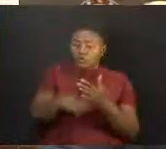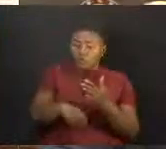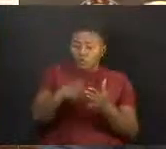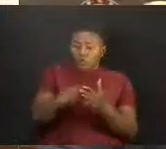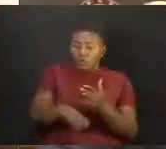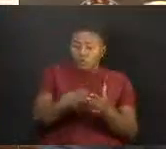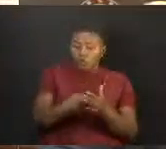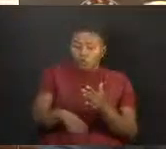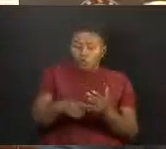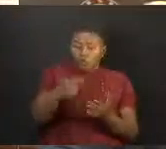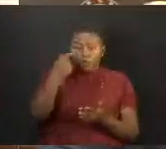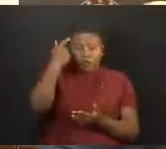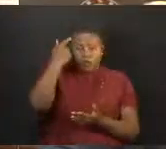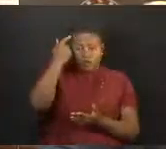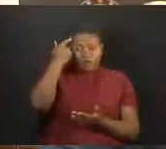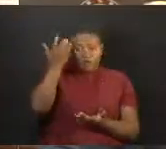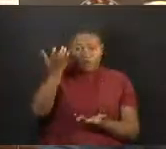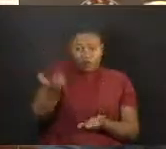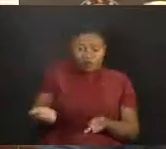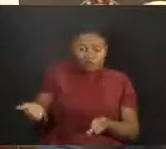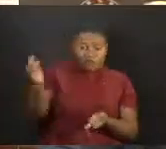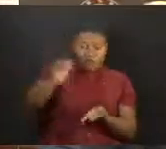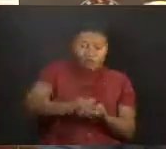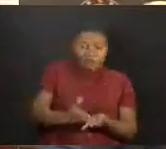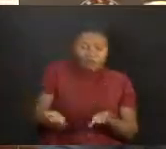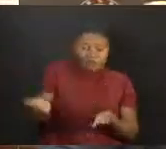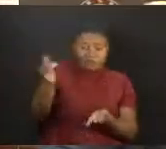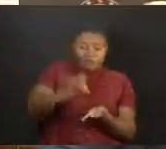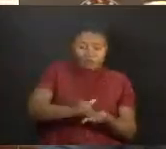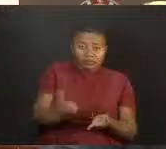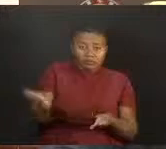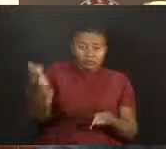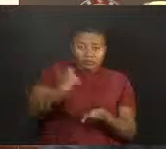the repeated increase in the contract sum?